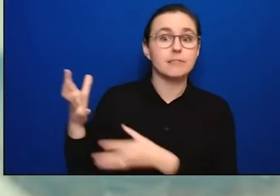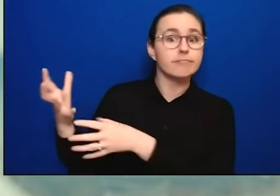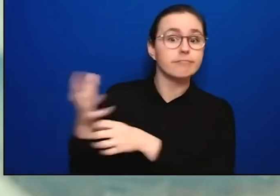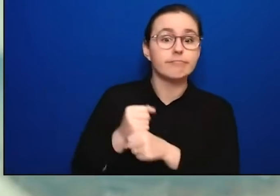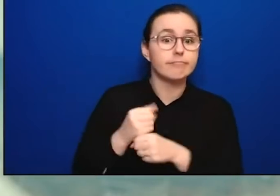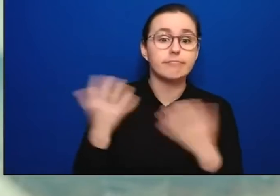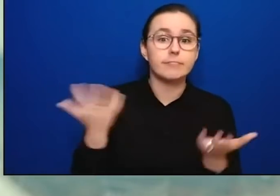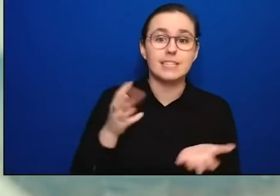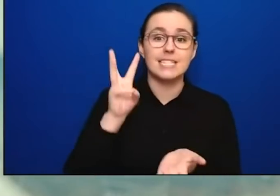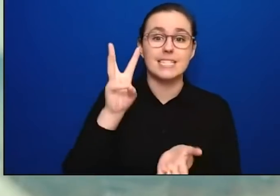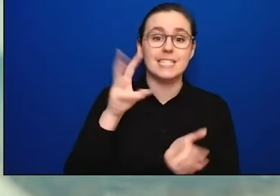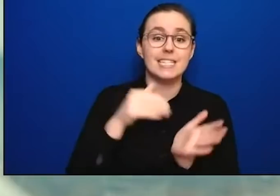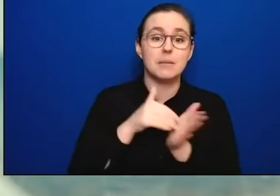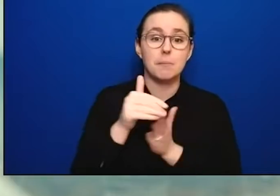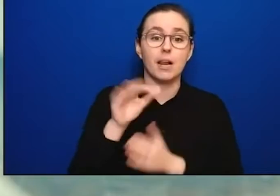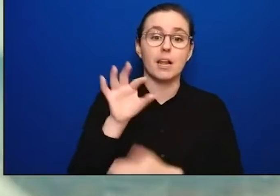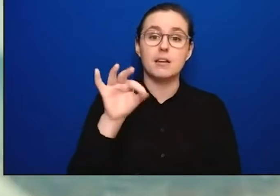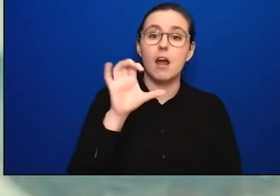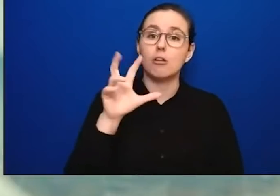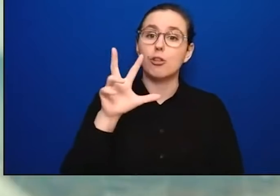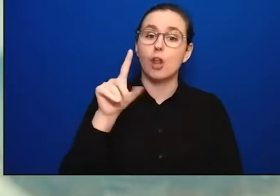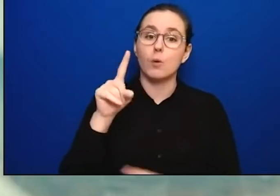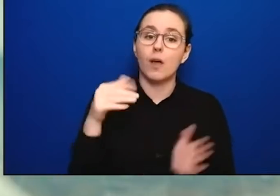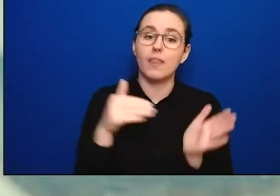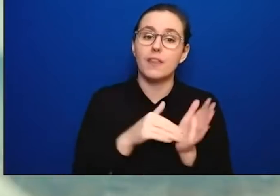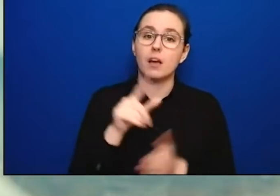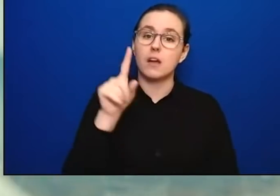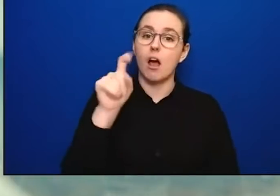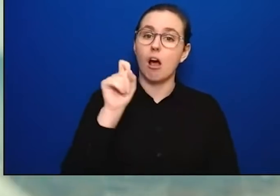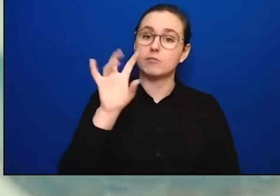date, BC has received